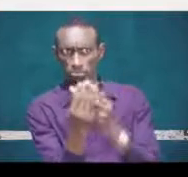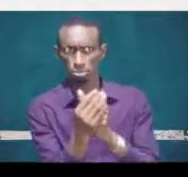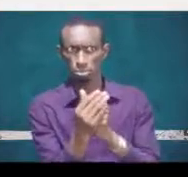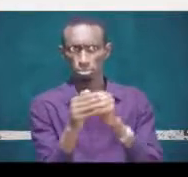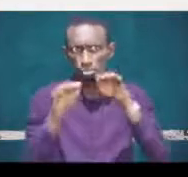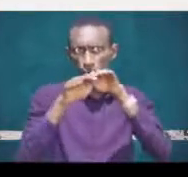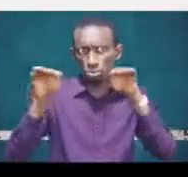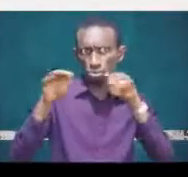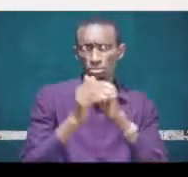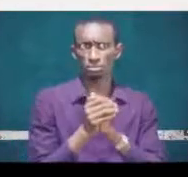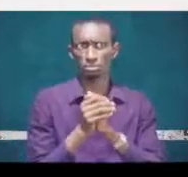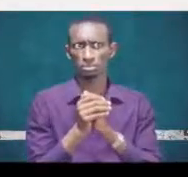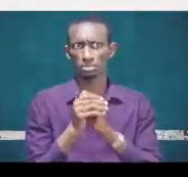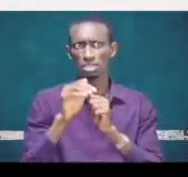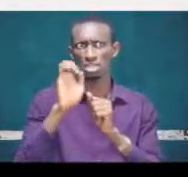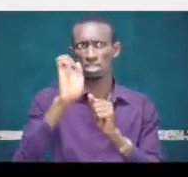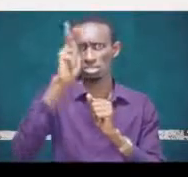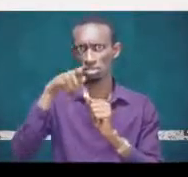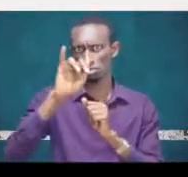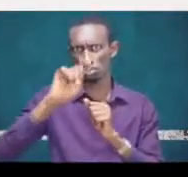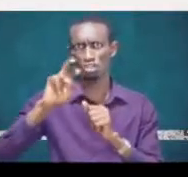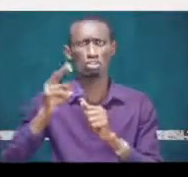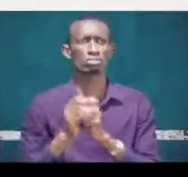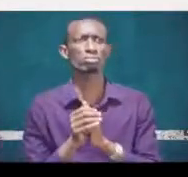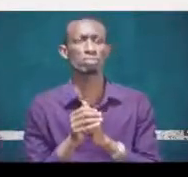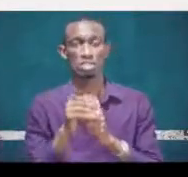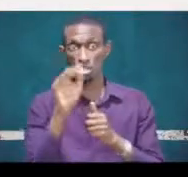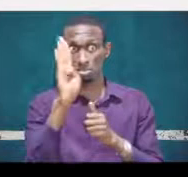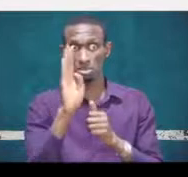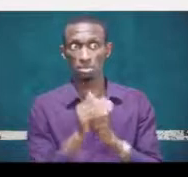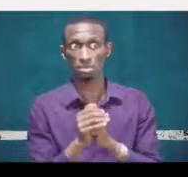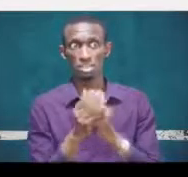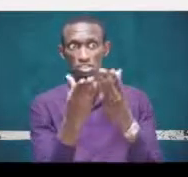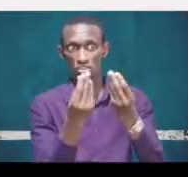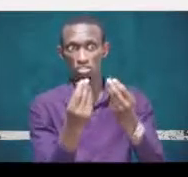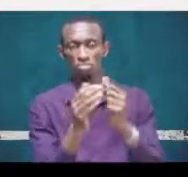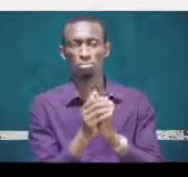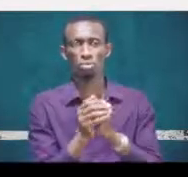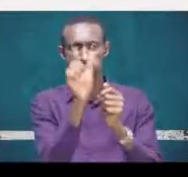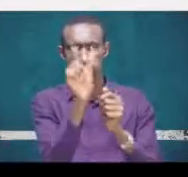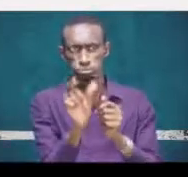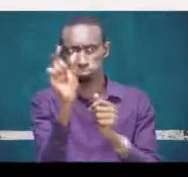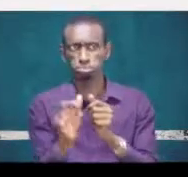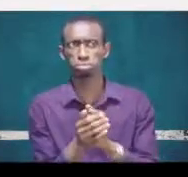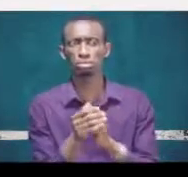C, stratified squamous epithelium. D, stratified columnar epithelium.